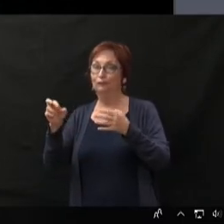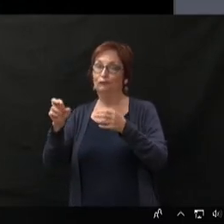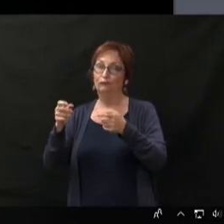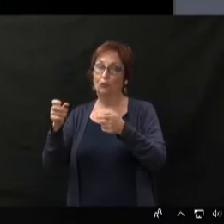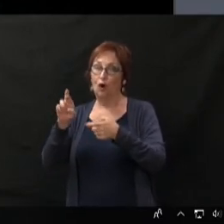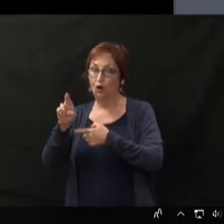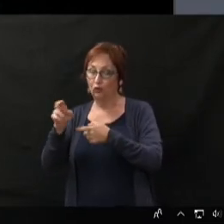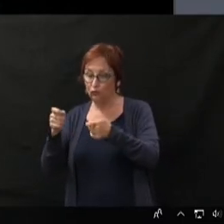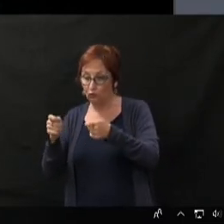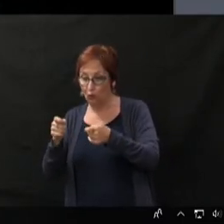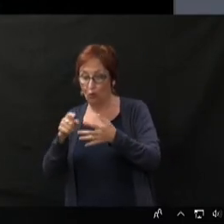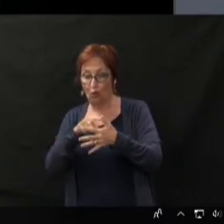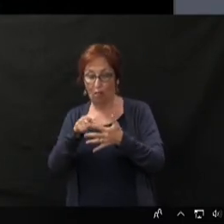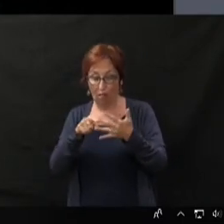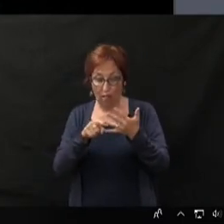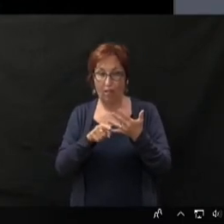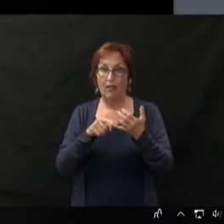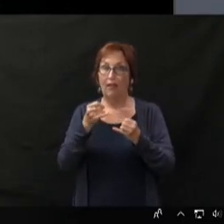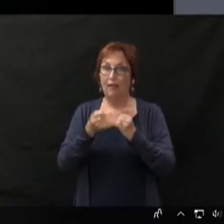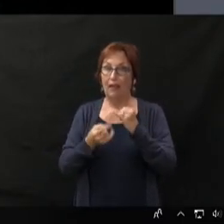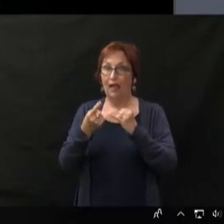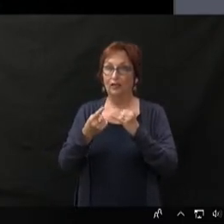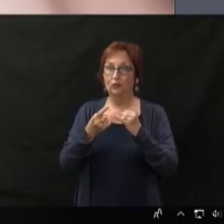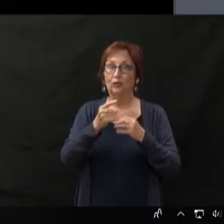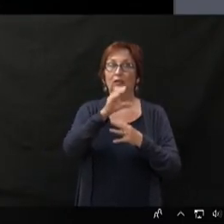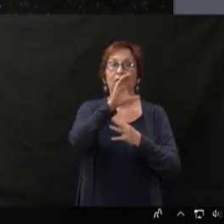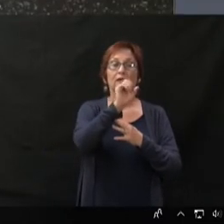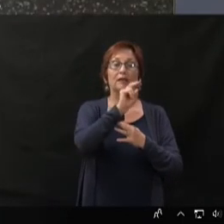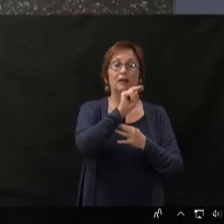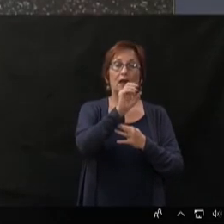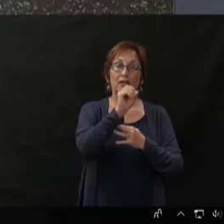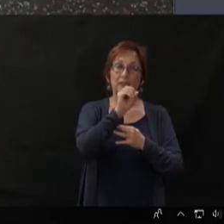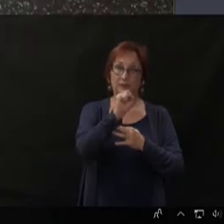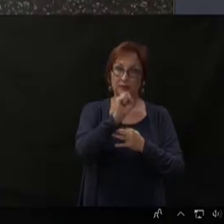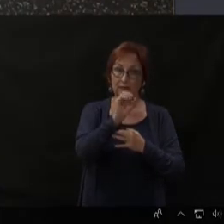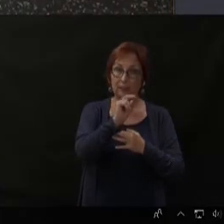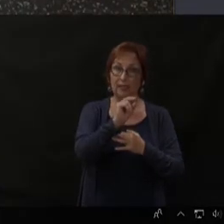the last one that we're doing now is consonant LE.